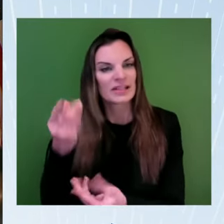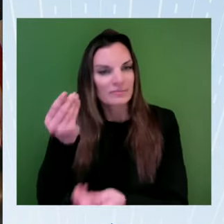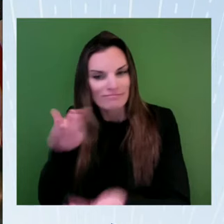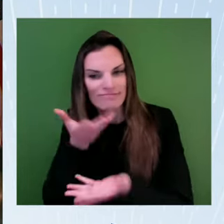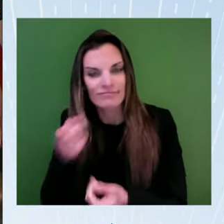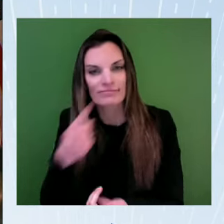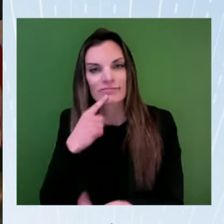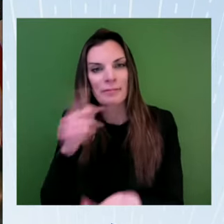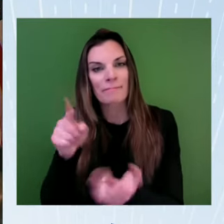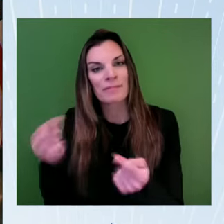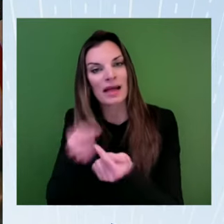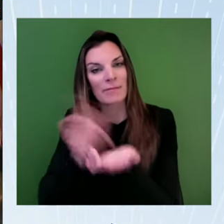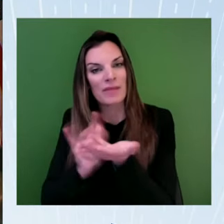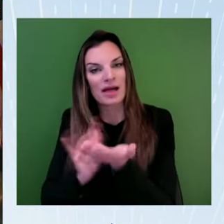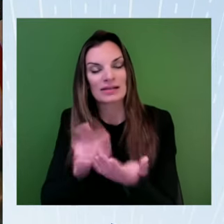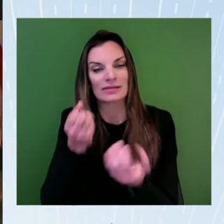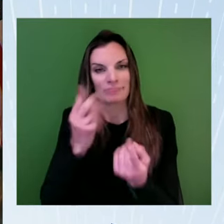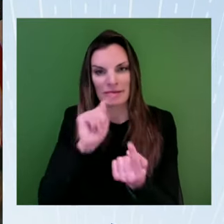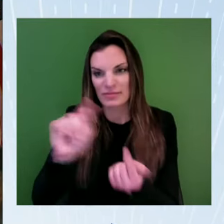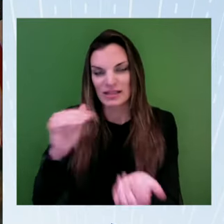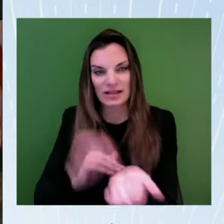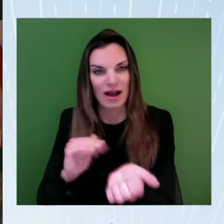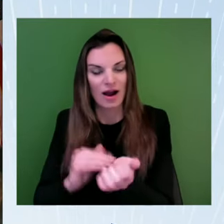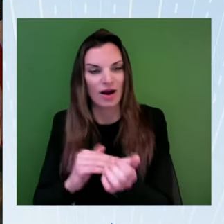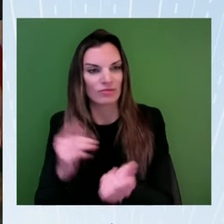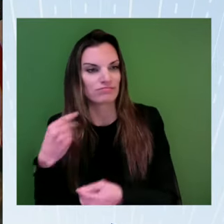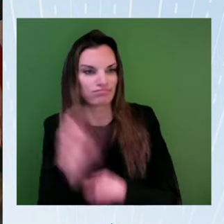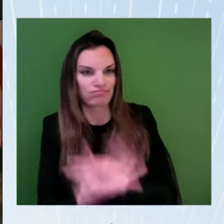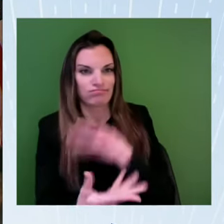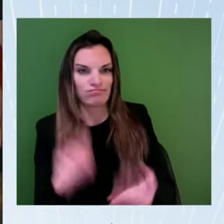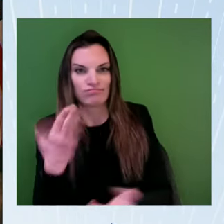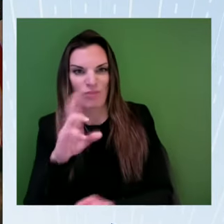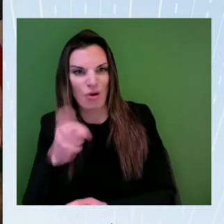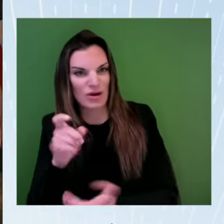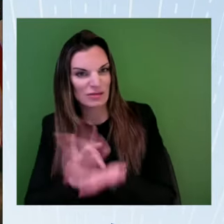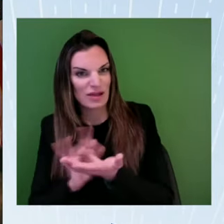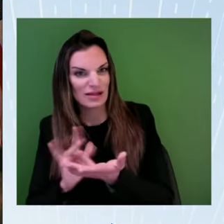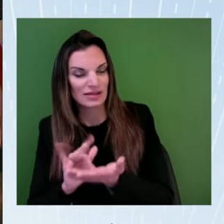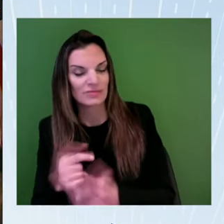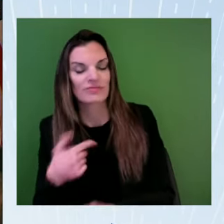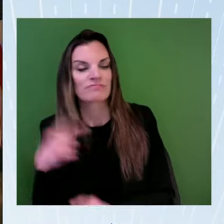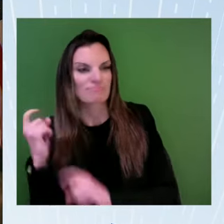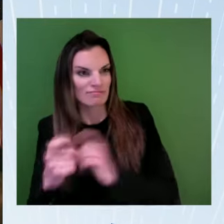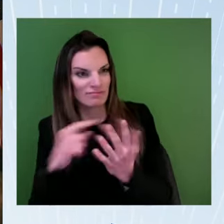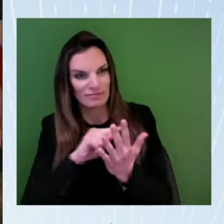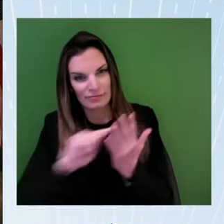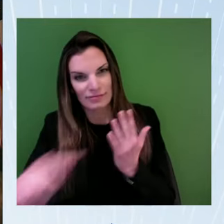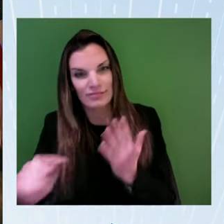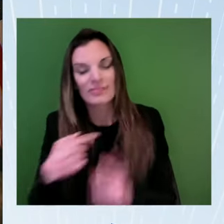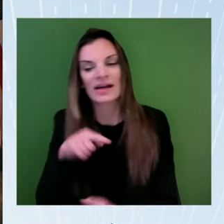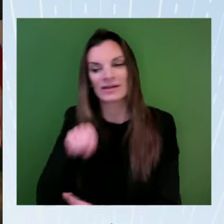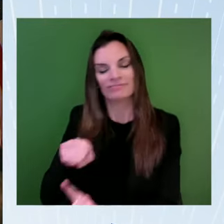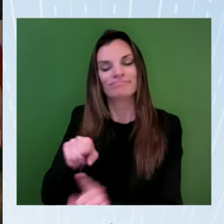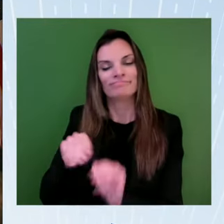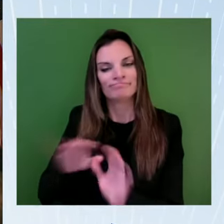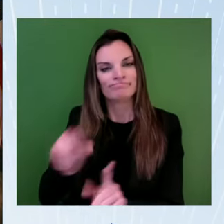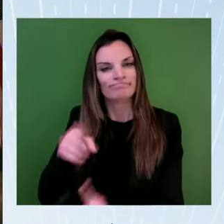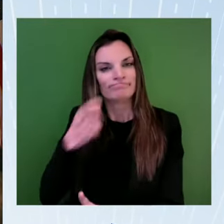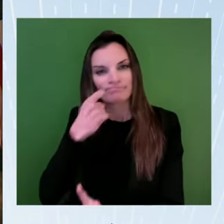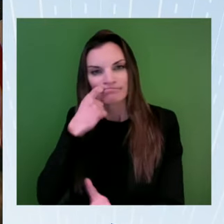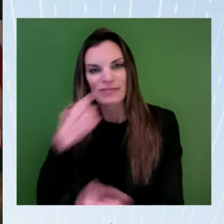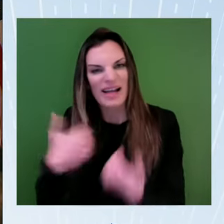years, oftentimes multiple. And I diagnosed him with opioid use disorder. But I couldn't help him, at